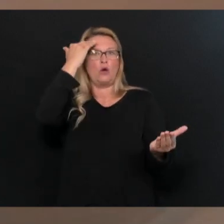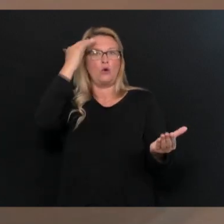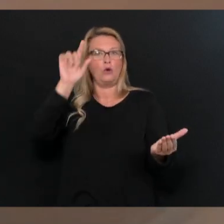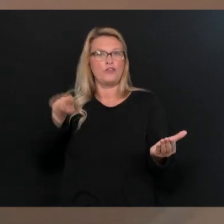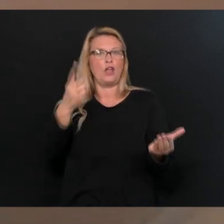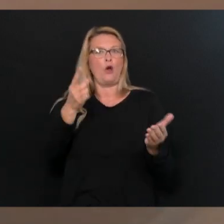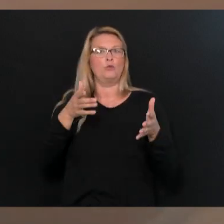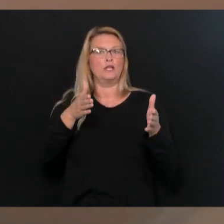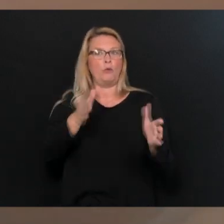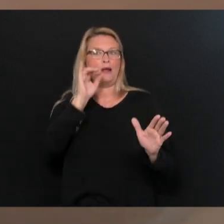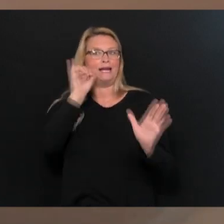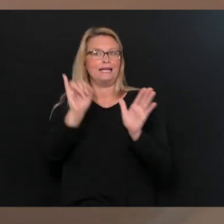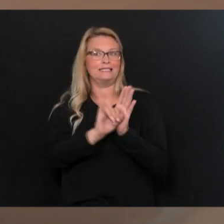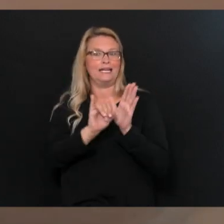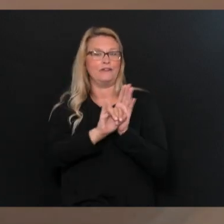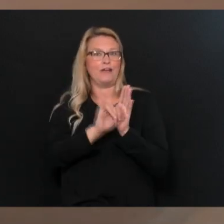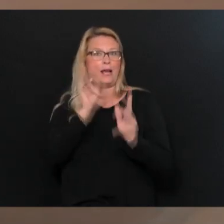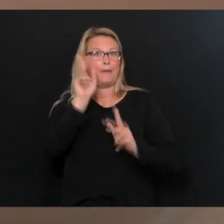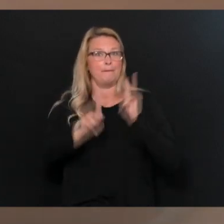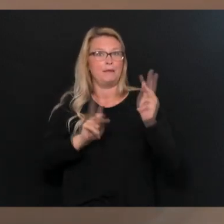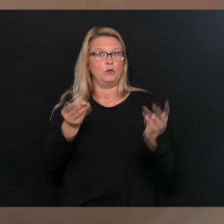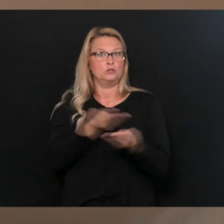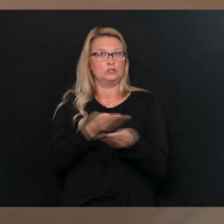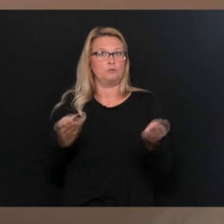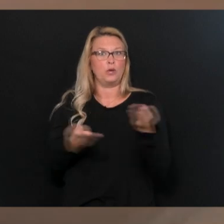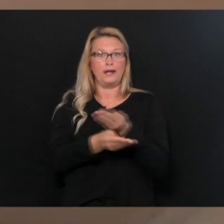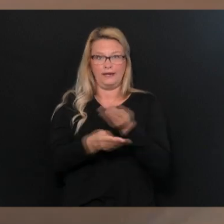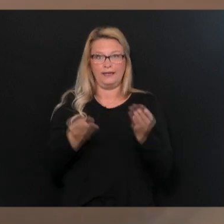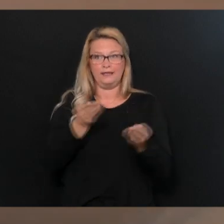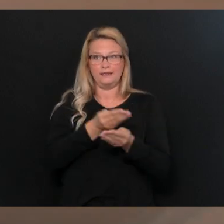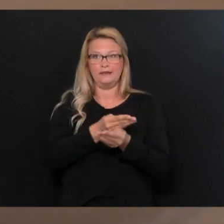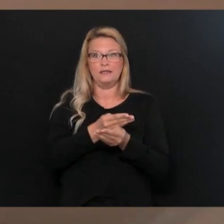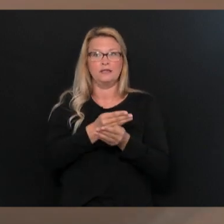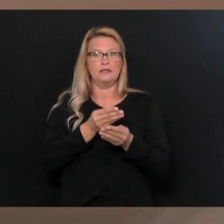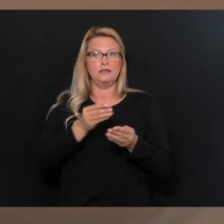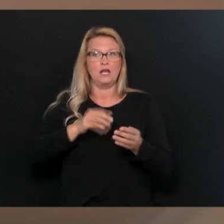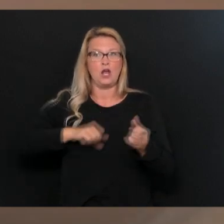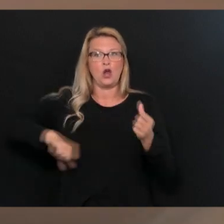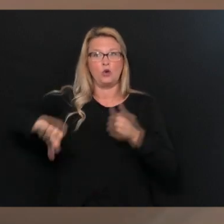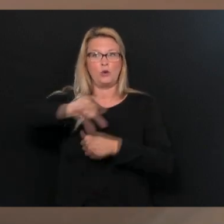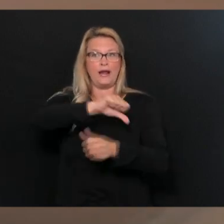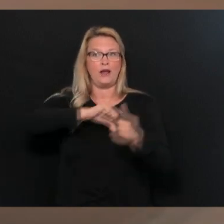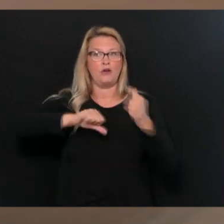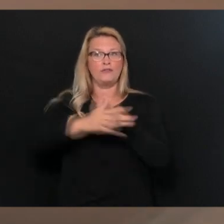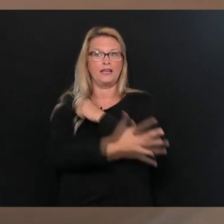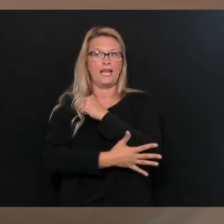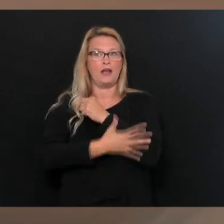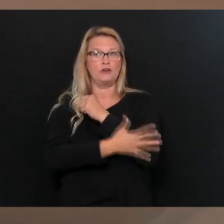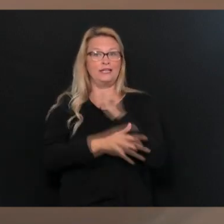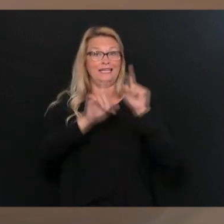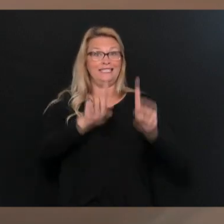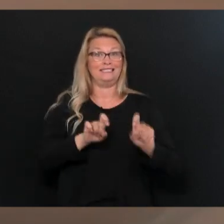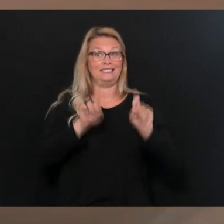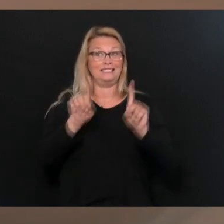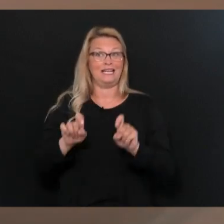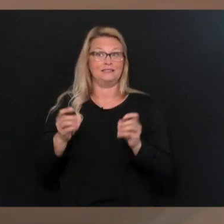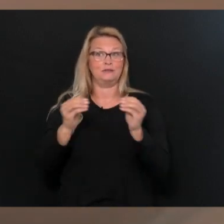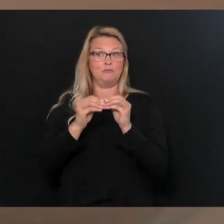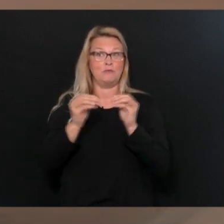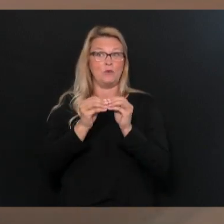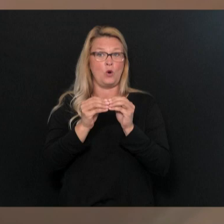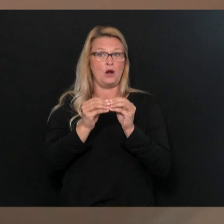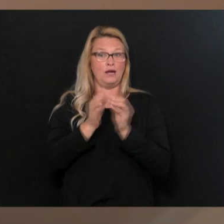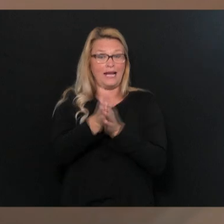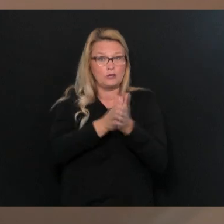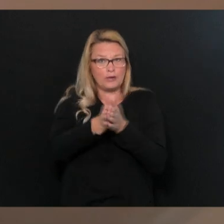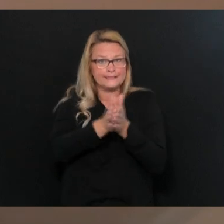identify some of the people that will spread the virus the most around the county is to test much, much more